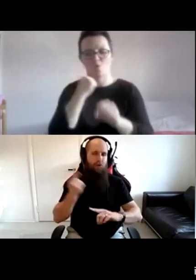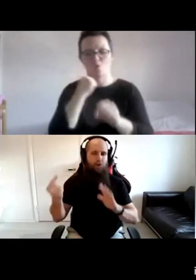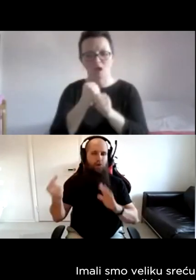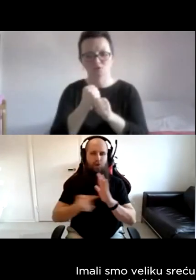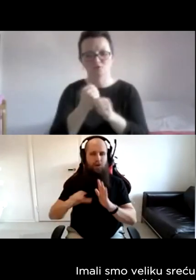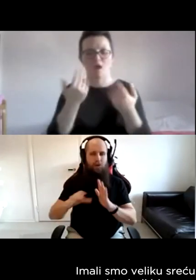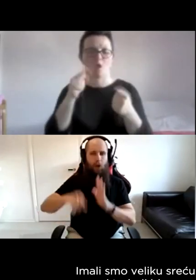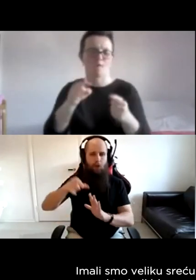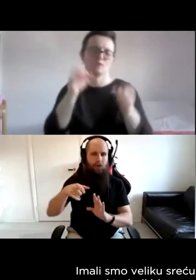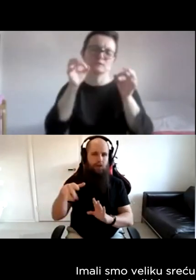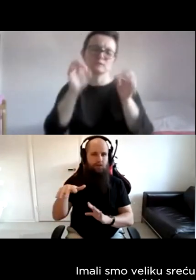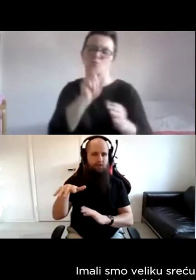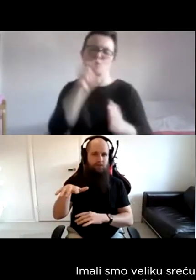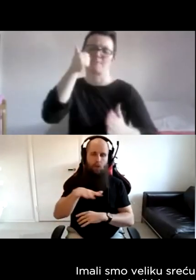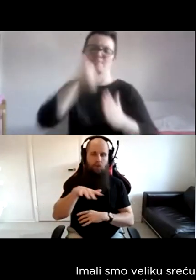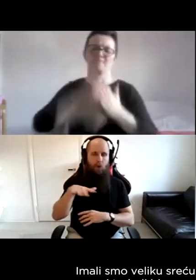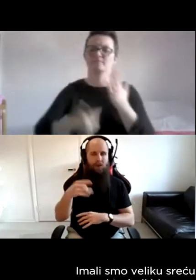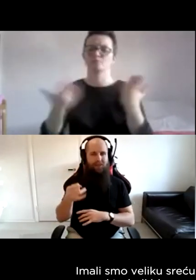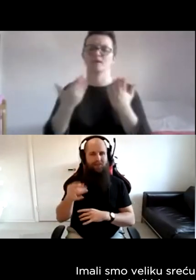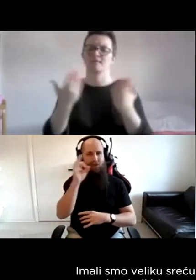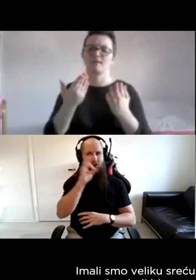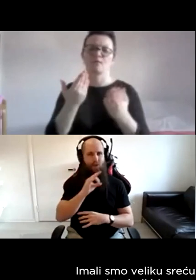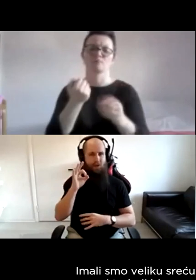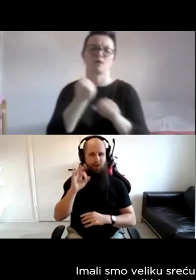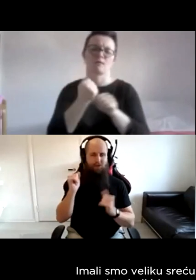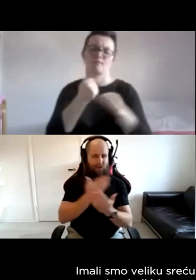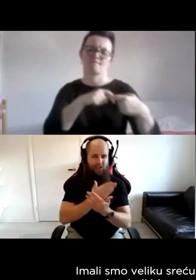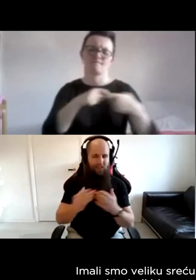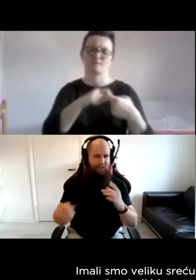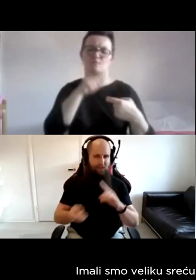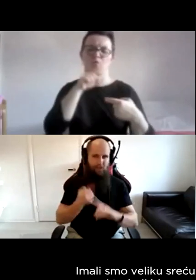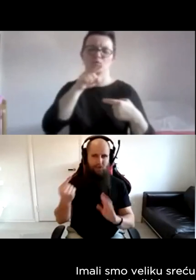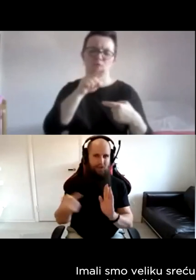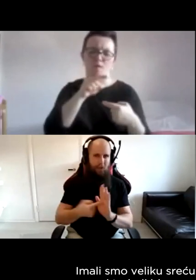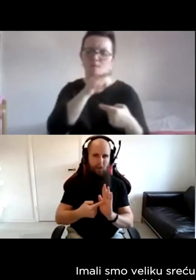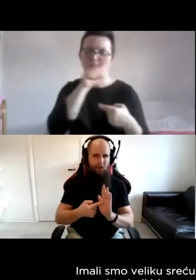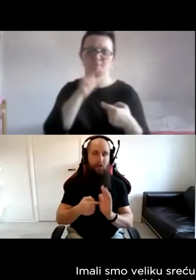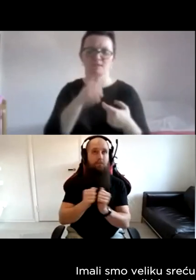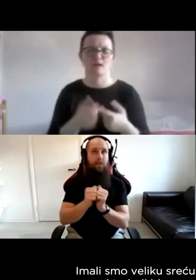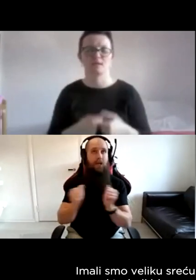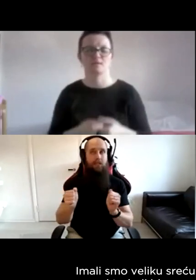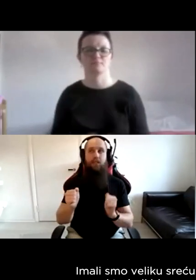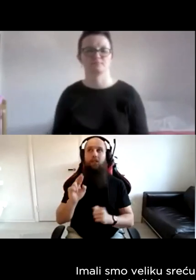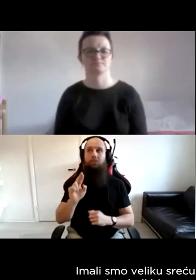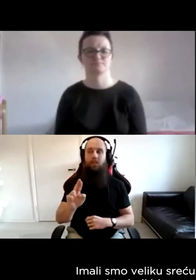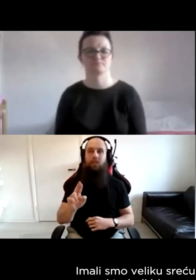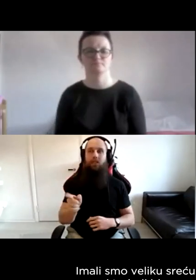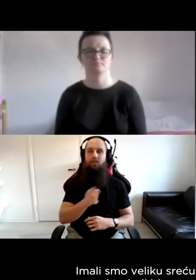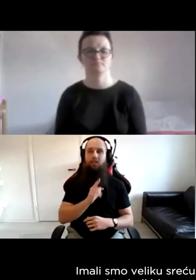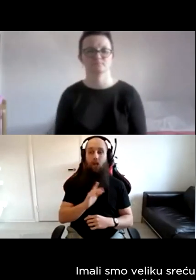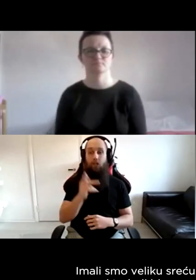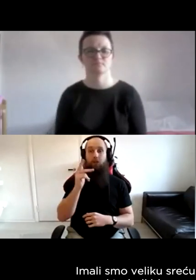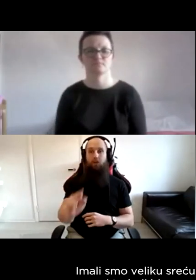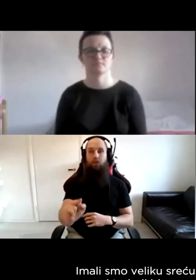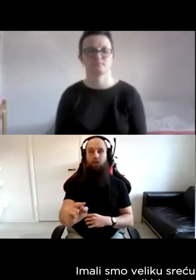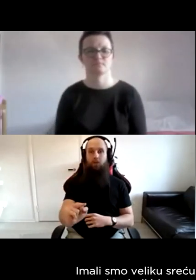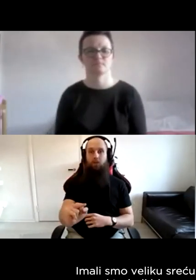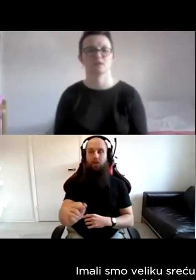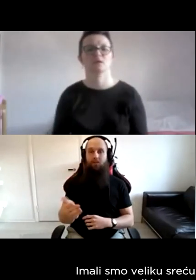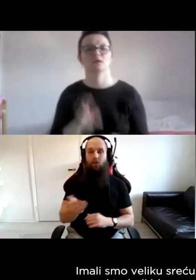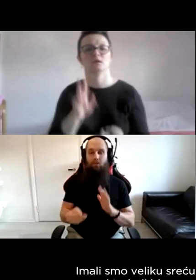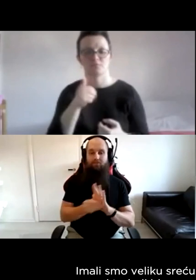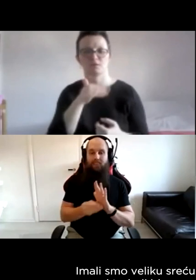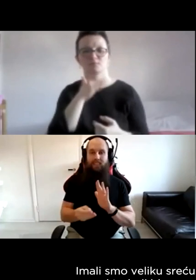We were very lucky to have this financed by the Folke